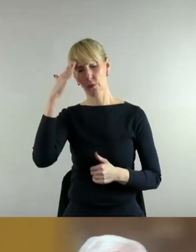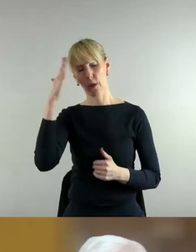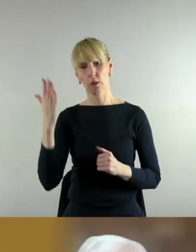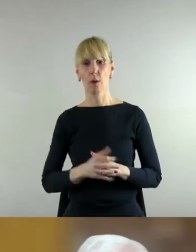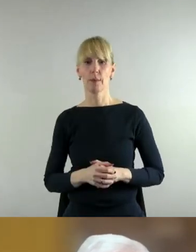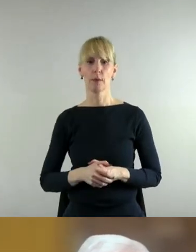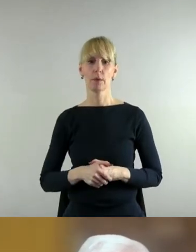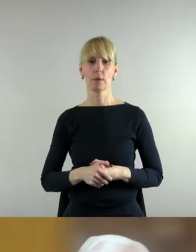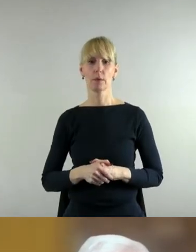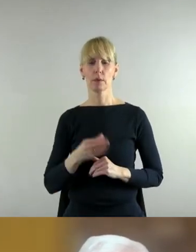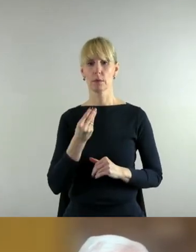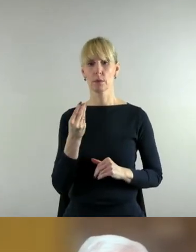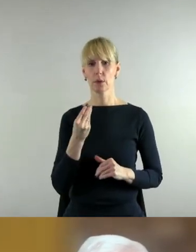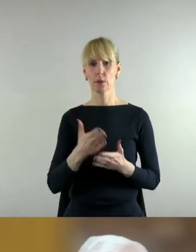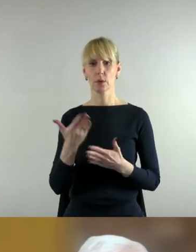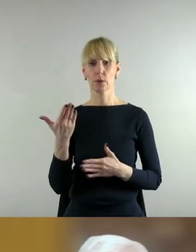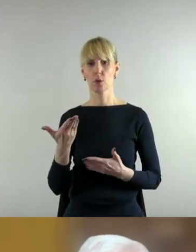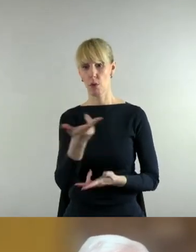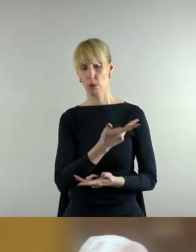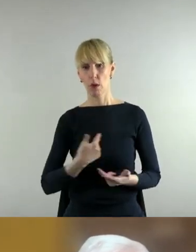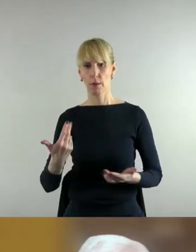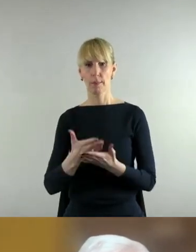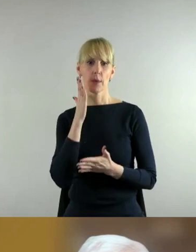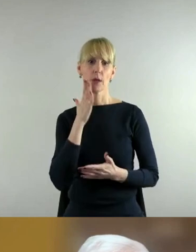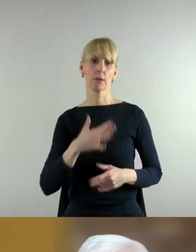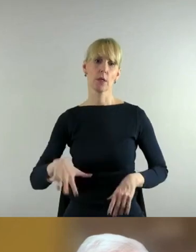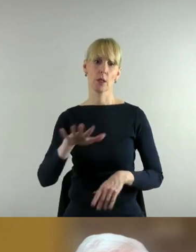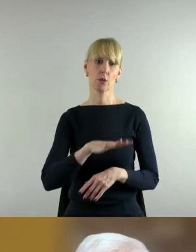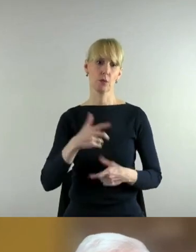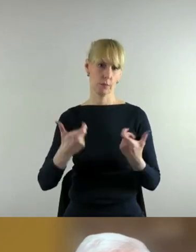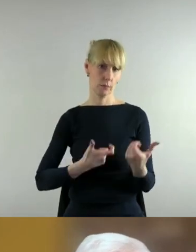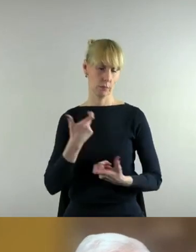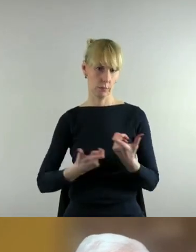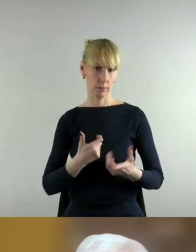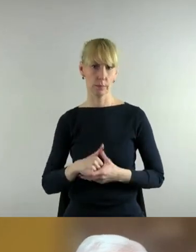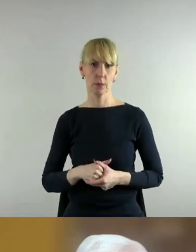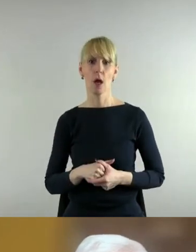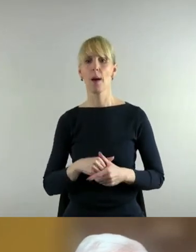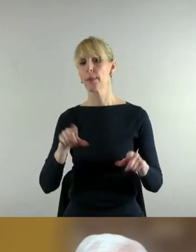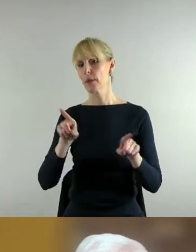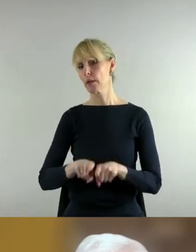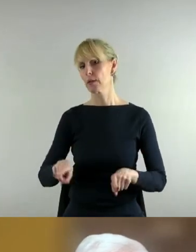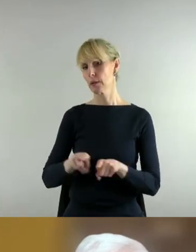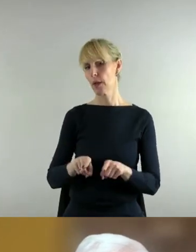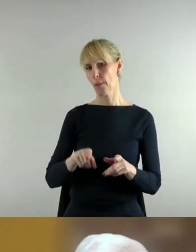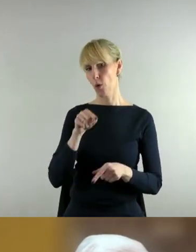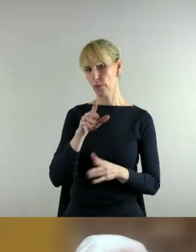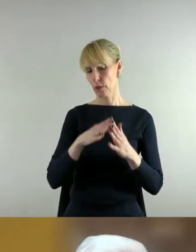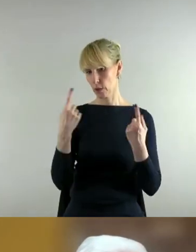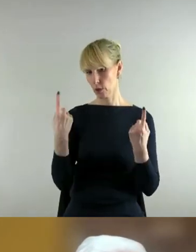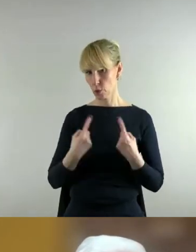aware. And this quotation, this is something that we want to take to our heart, because we want to teach